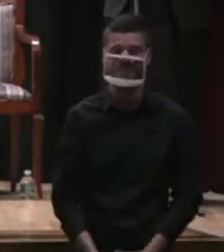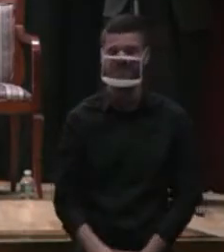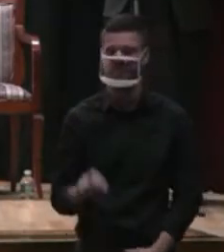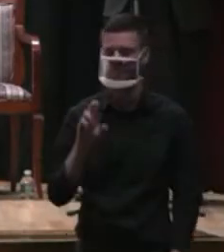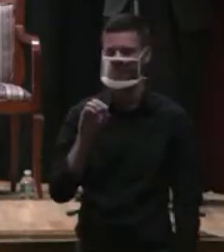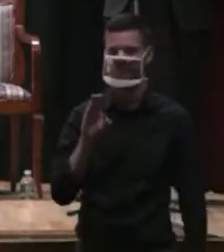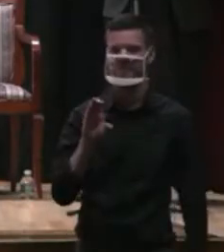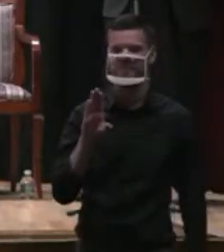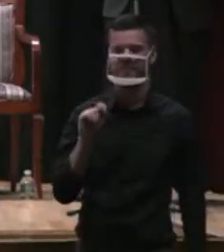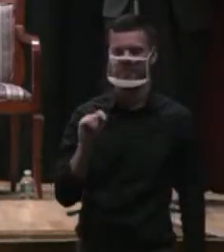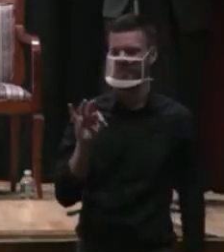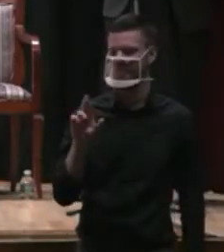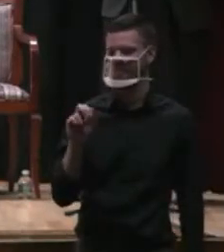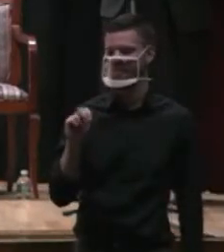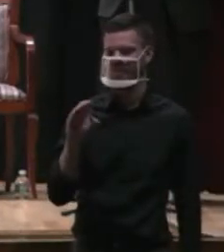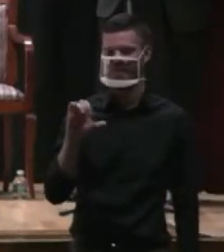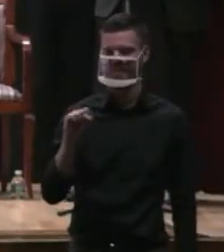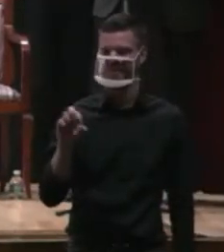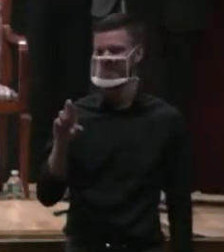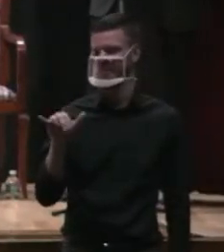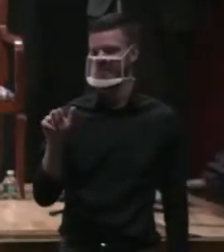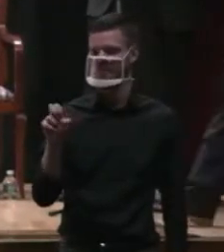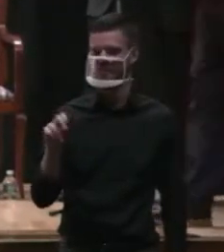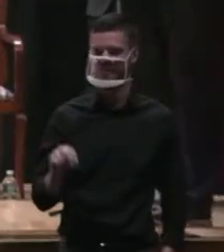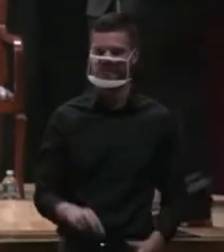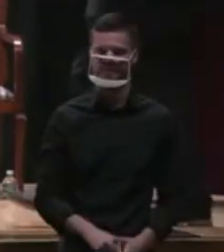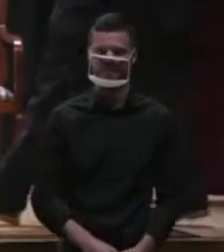Robert Francis Ryan.